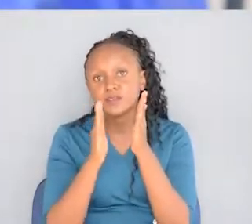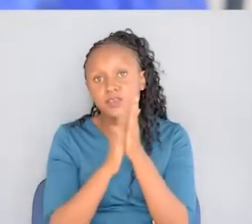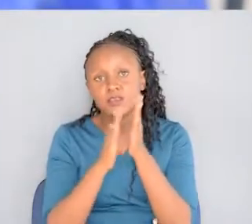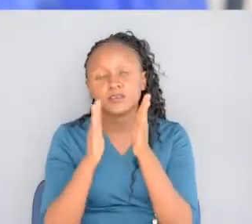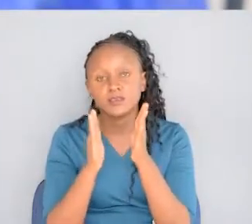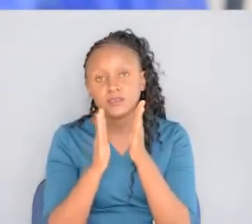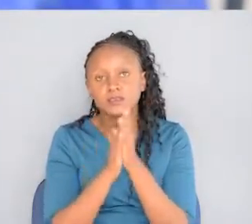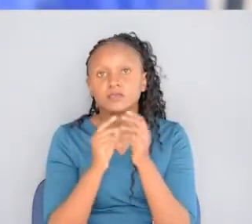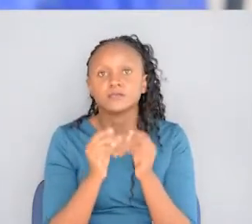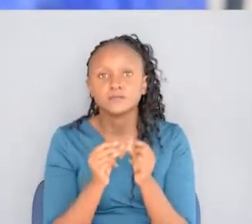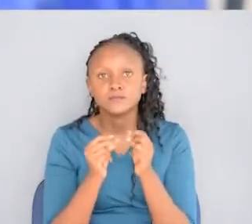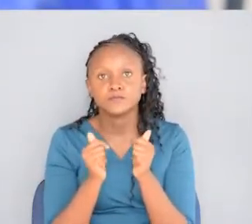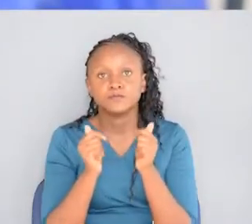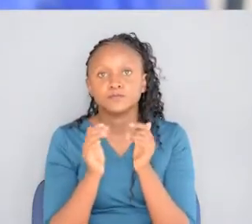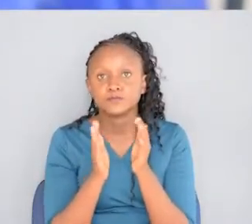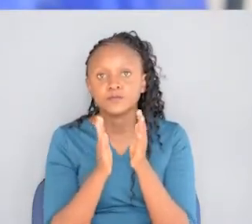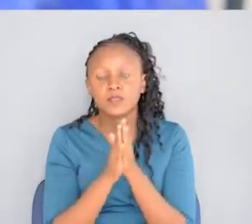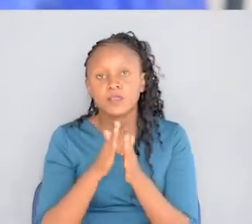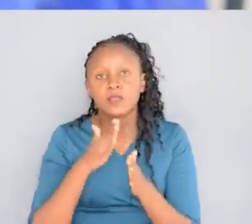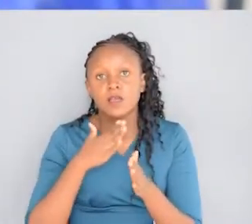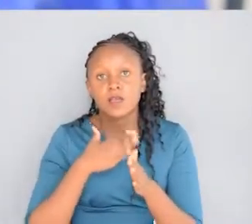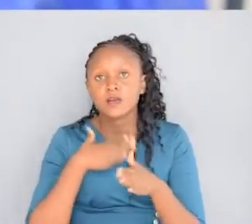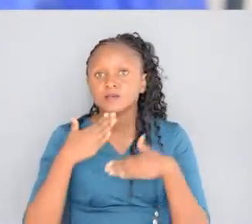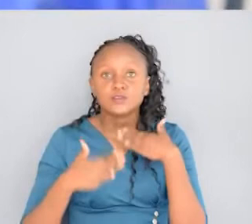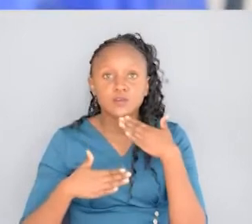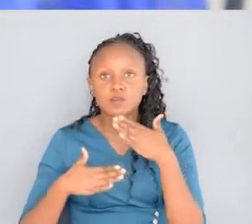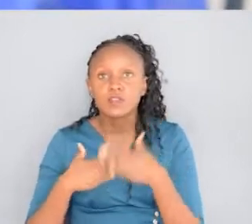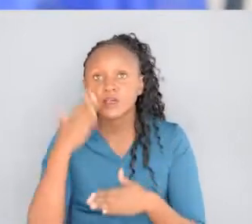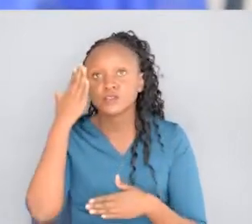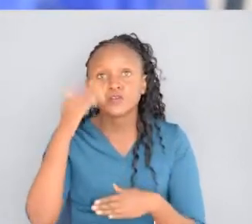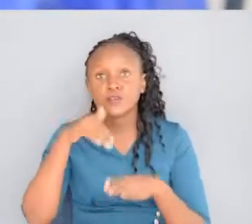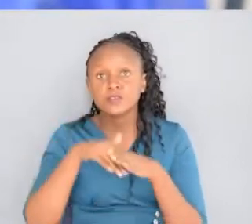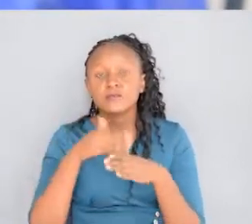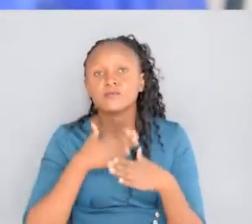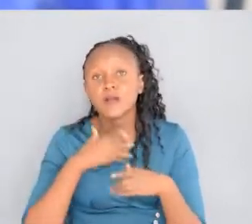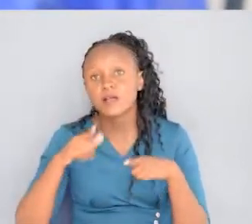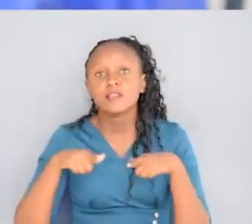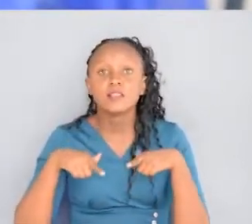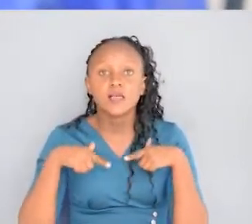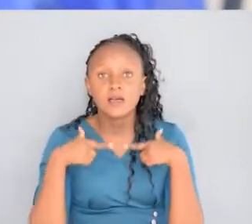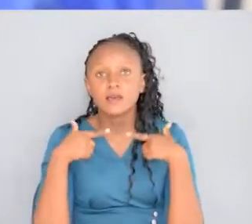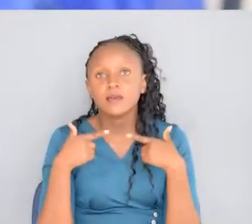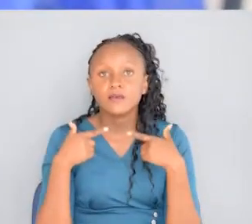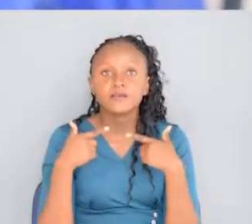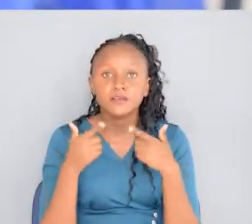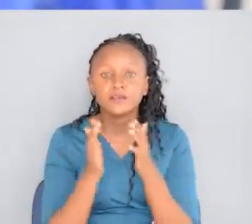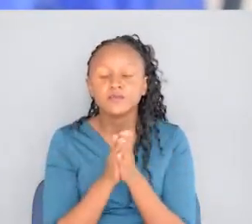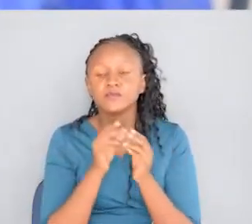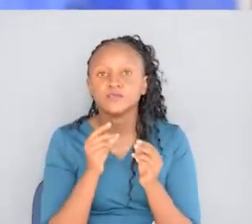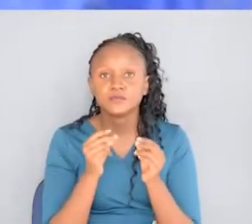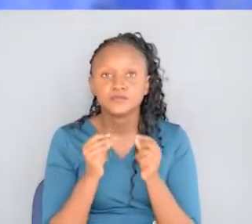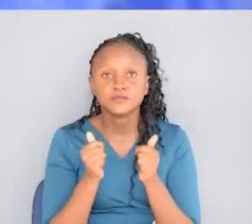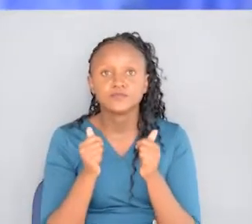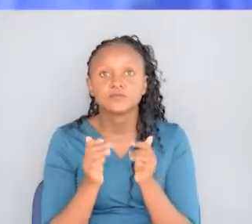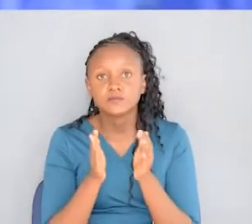sing your praises. I'm so glad you're in my life. I'm so glad you're in my